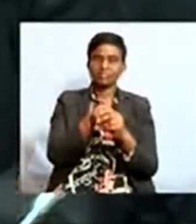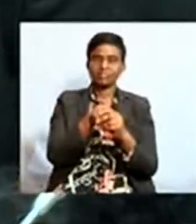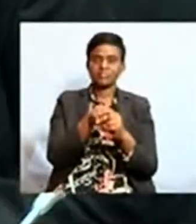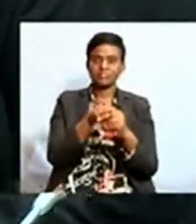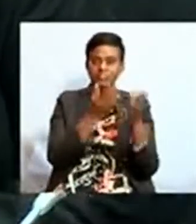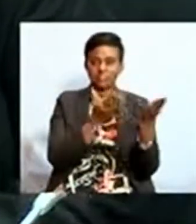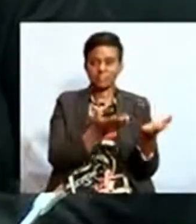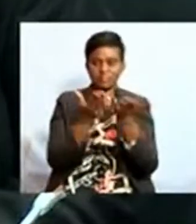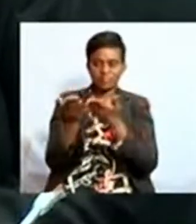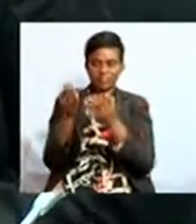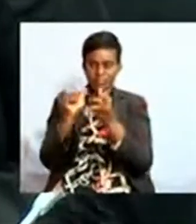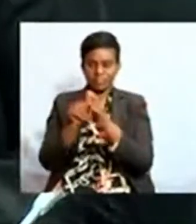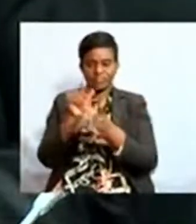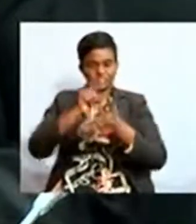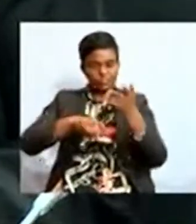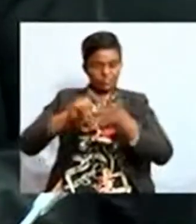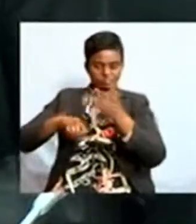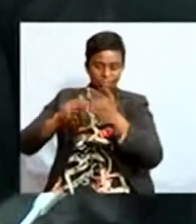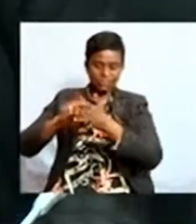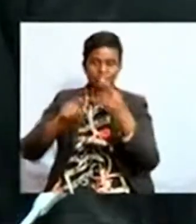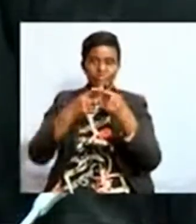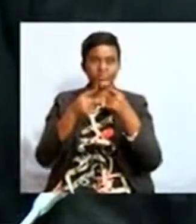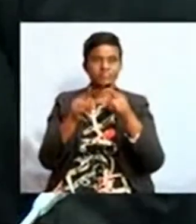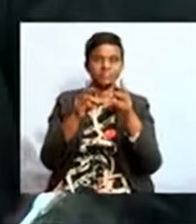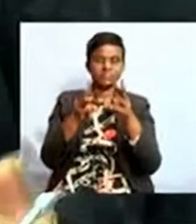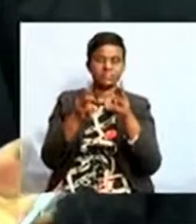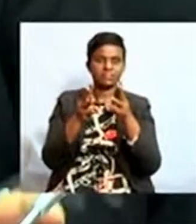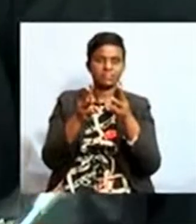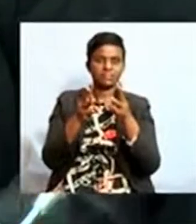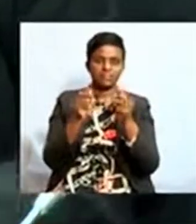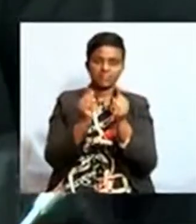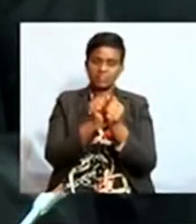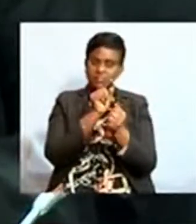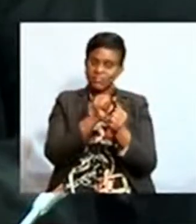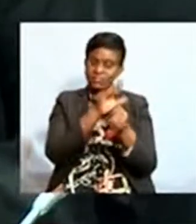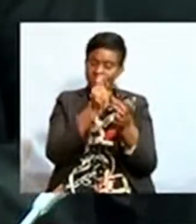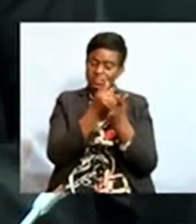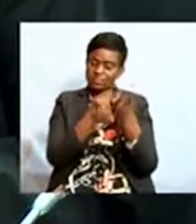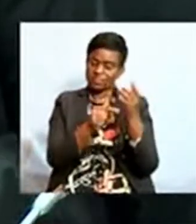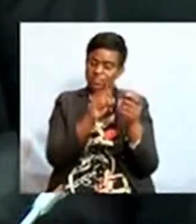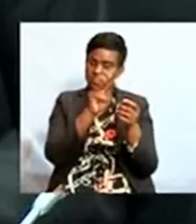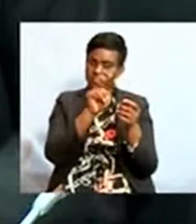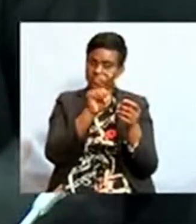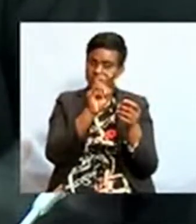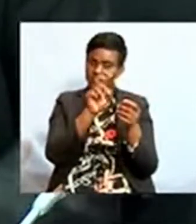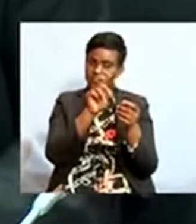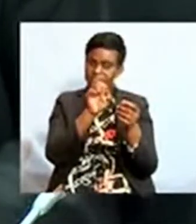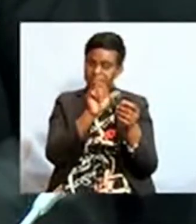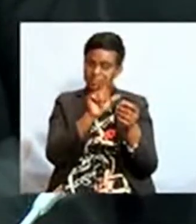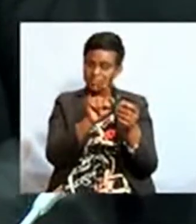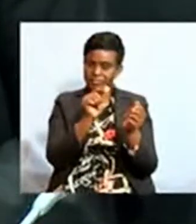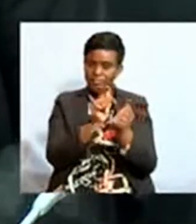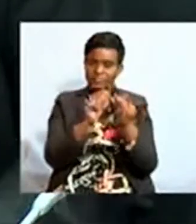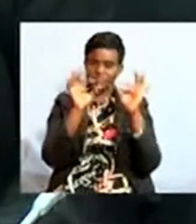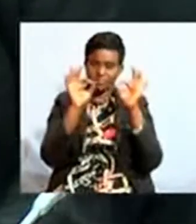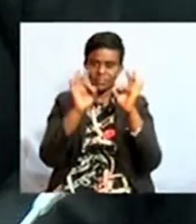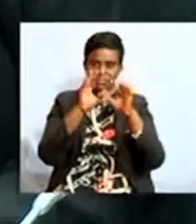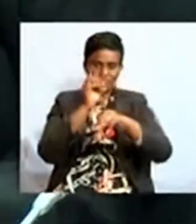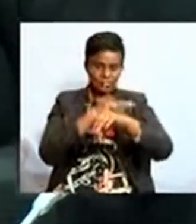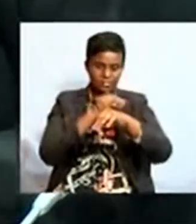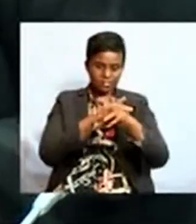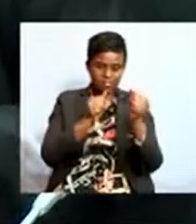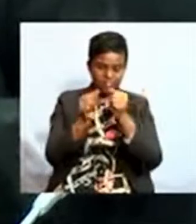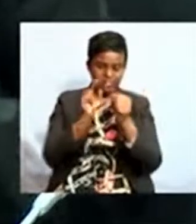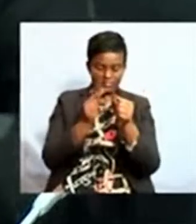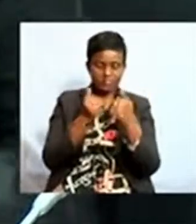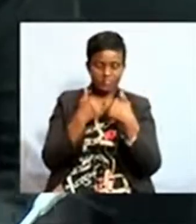brought into the tax bracket, because with this stock module under the smart invoicing system, you have